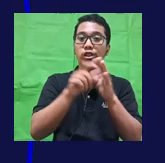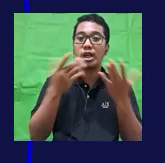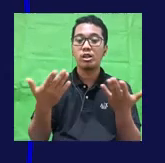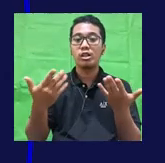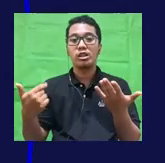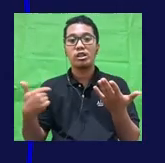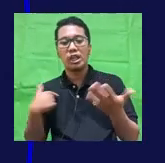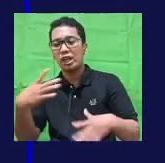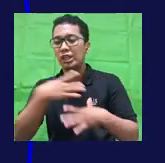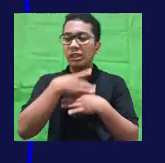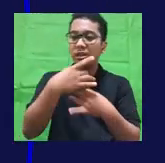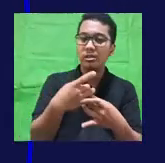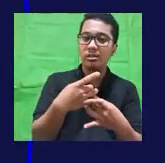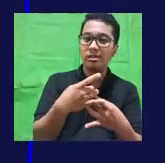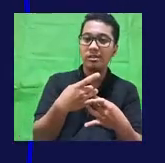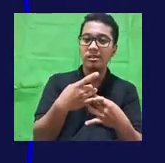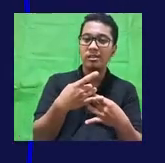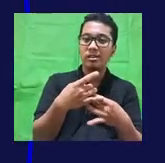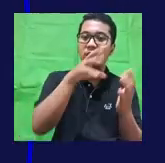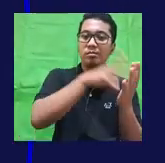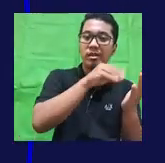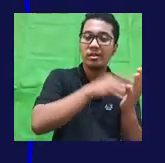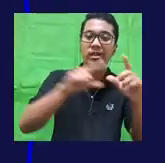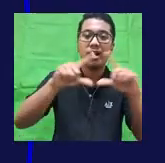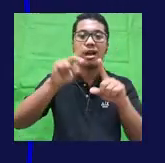study archaeology and